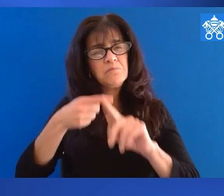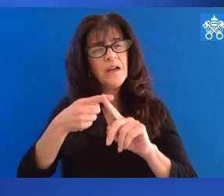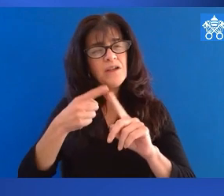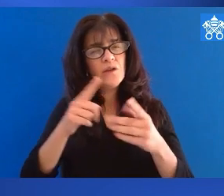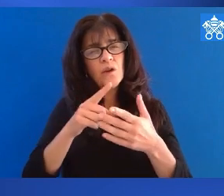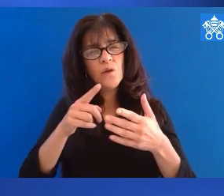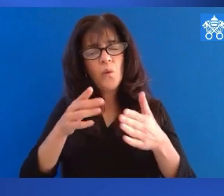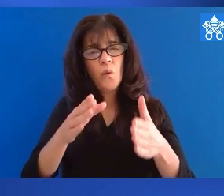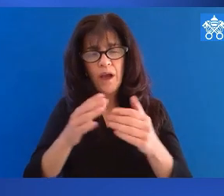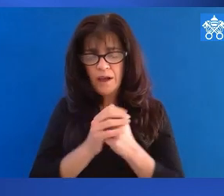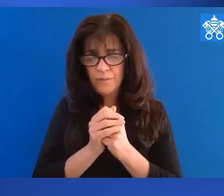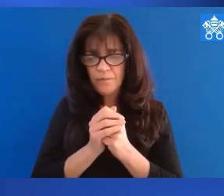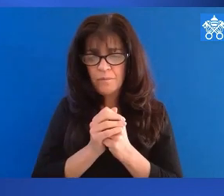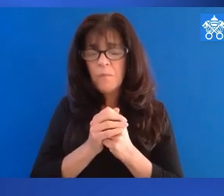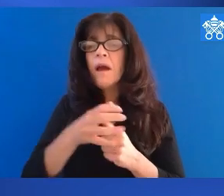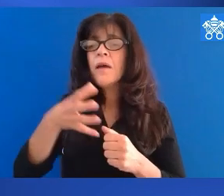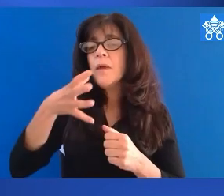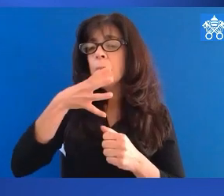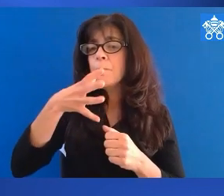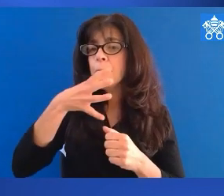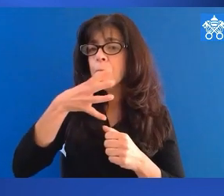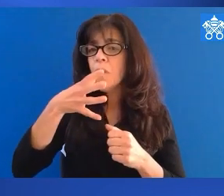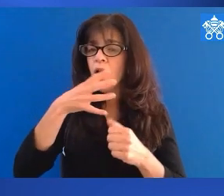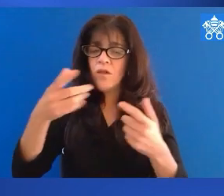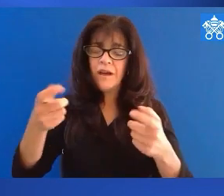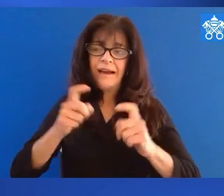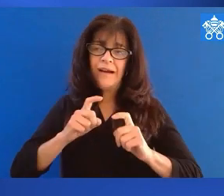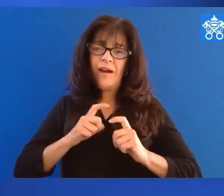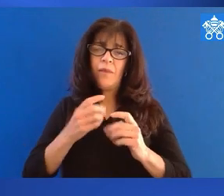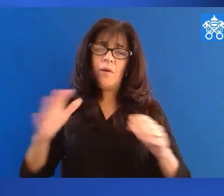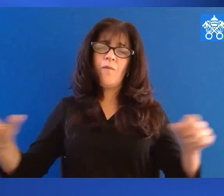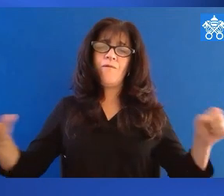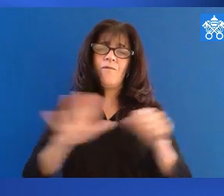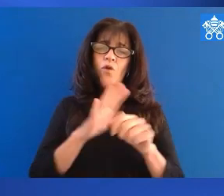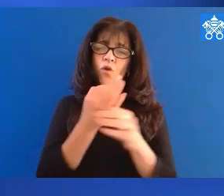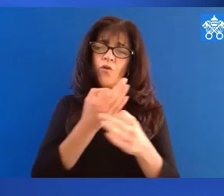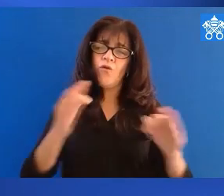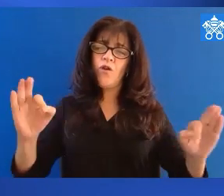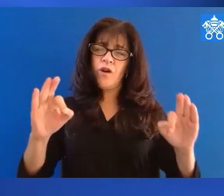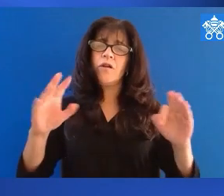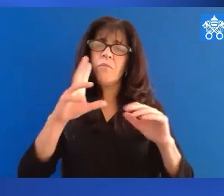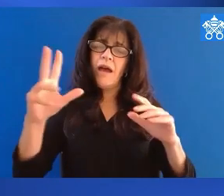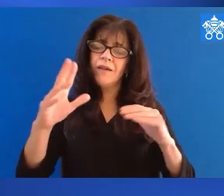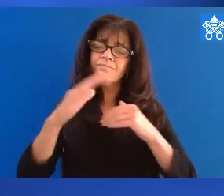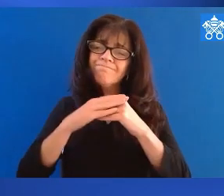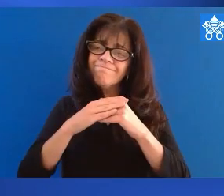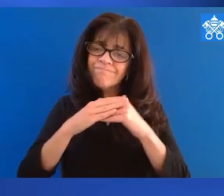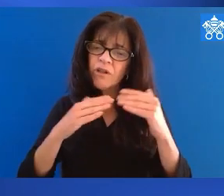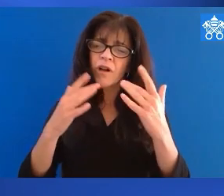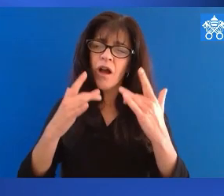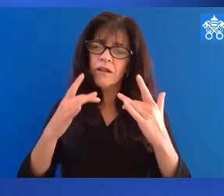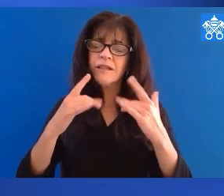Góra. May the Mother of God grant them full freedom and consolation in their suffering. I bless you from my